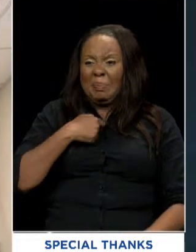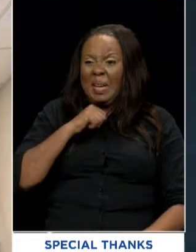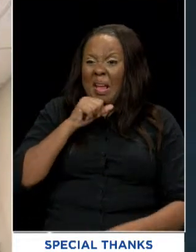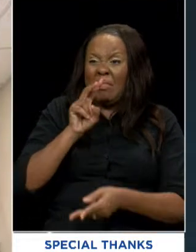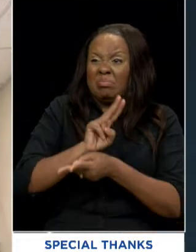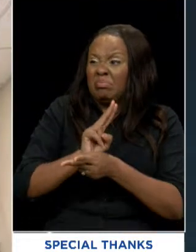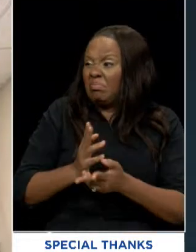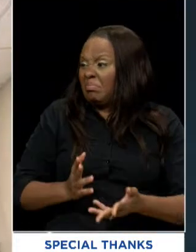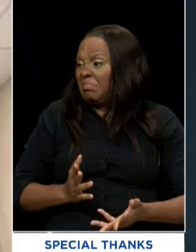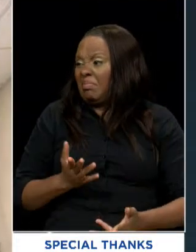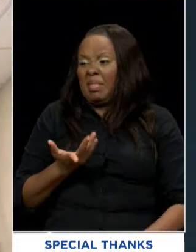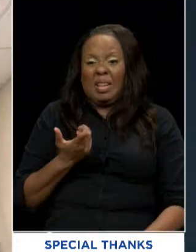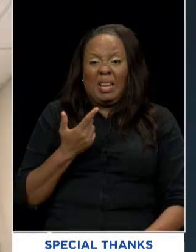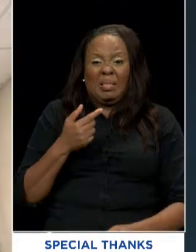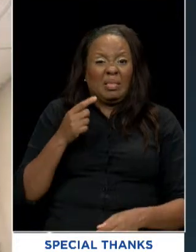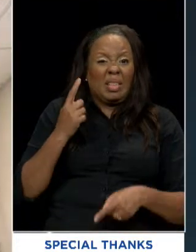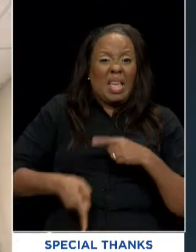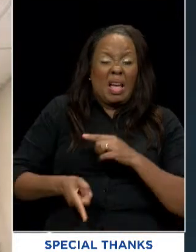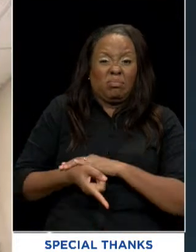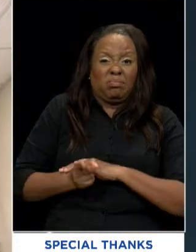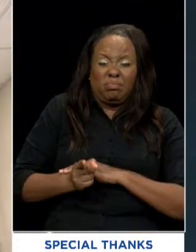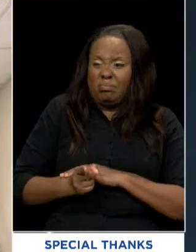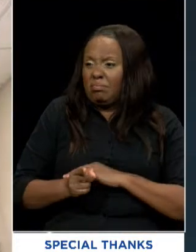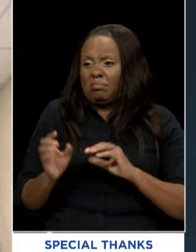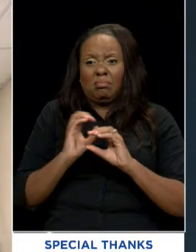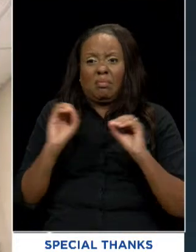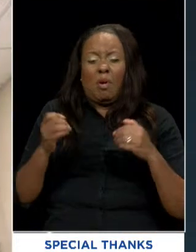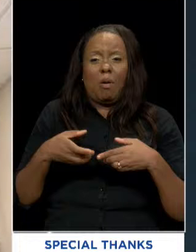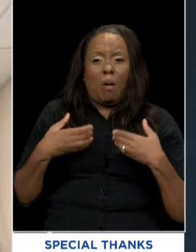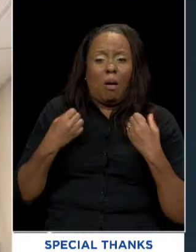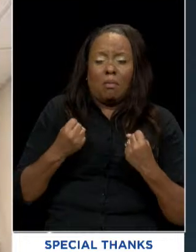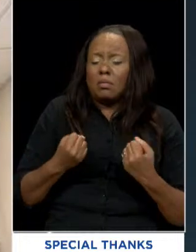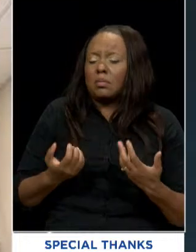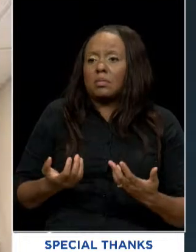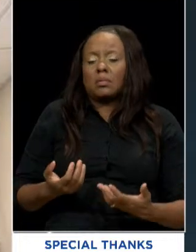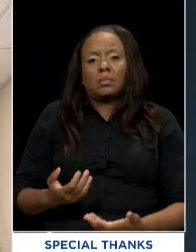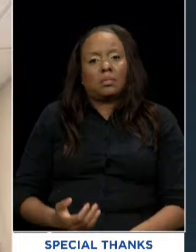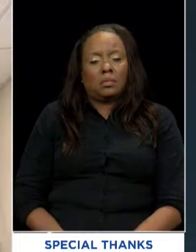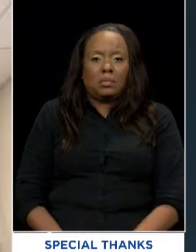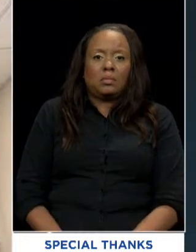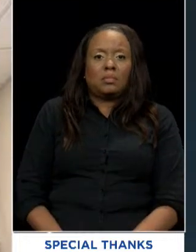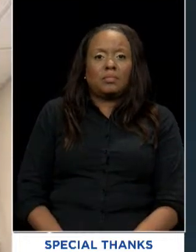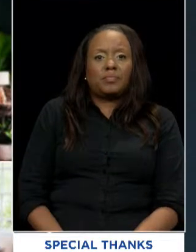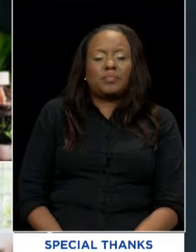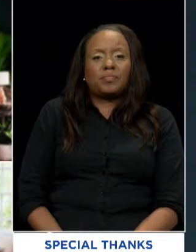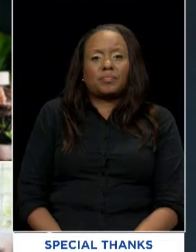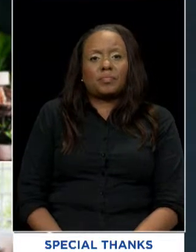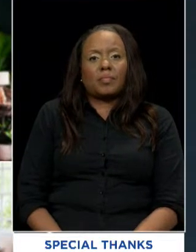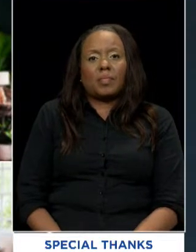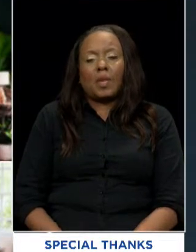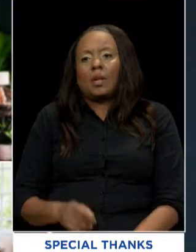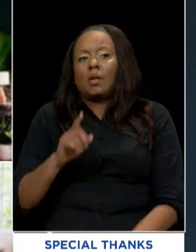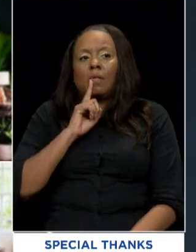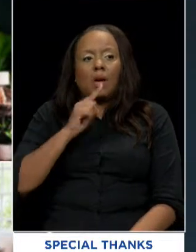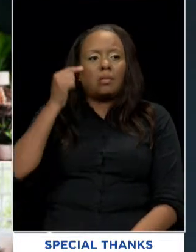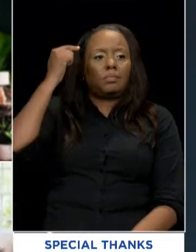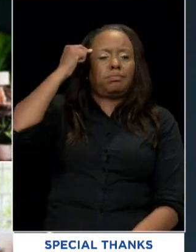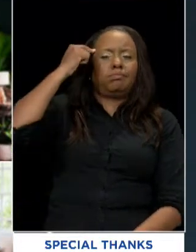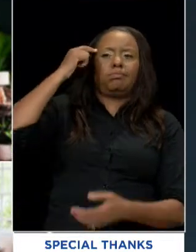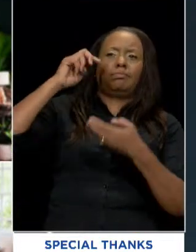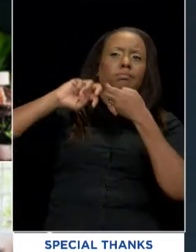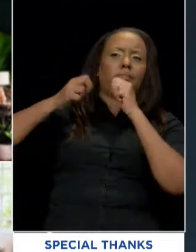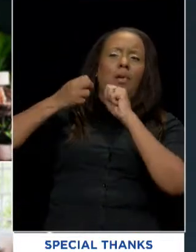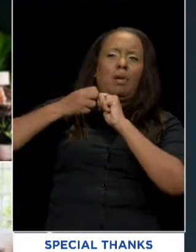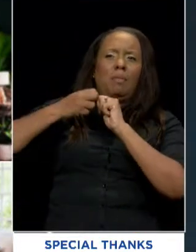psychological, it reduces your confidence, and the whole cycle just repeats itself. So there is a very tremendous psychological